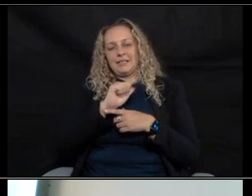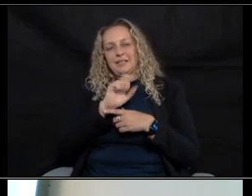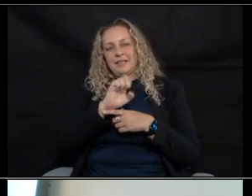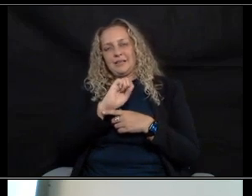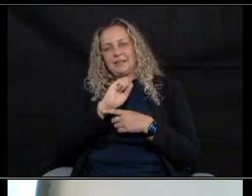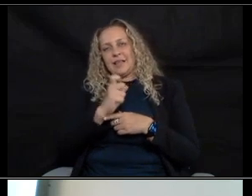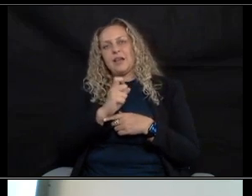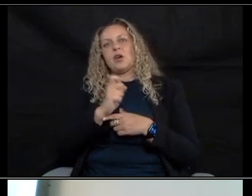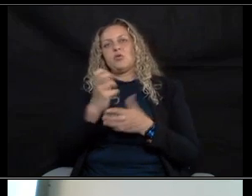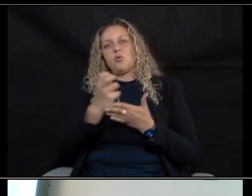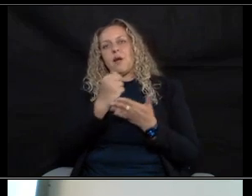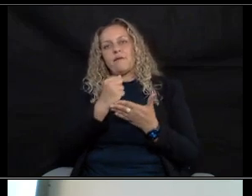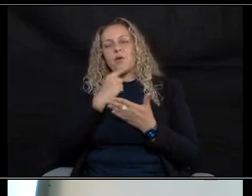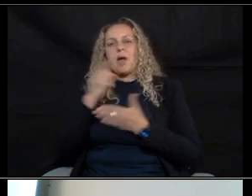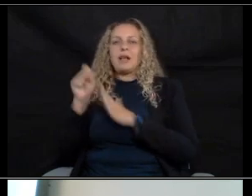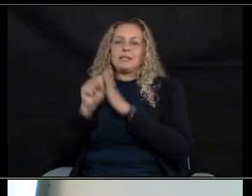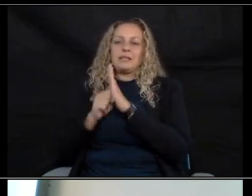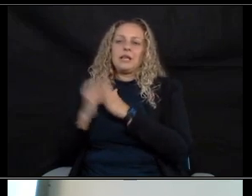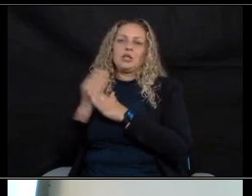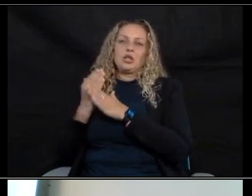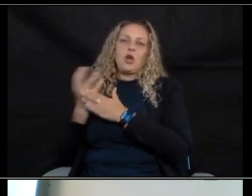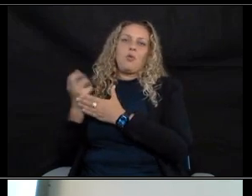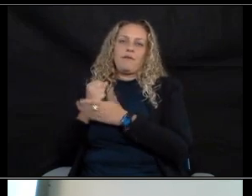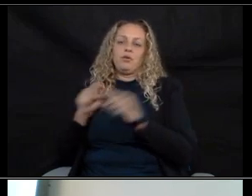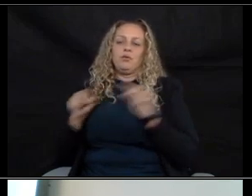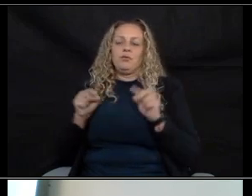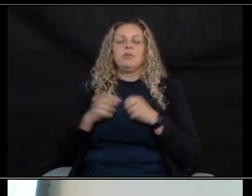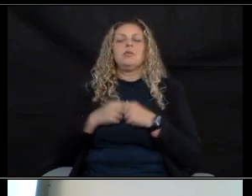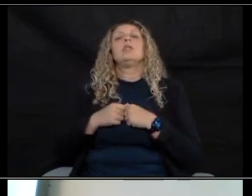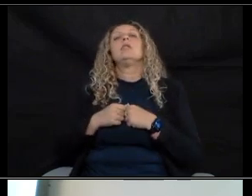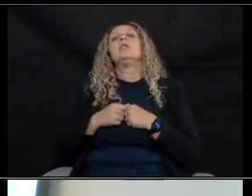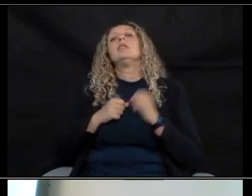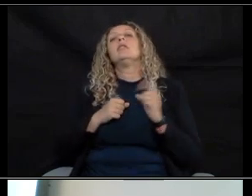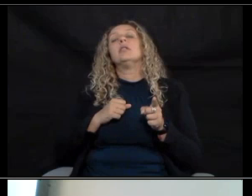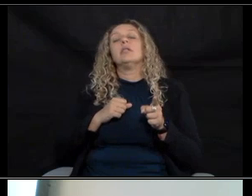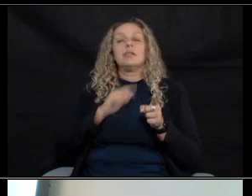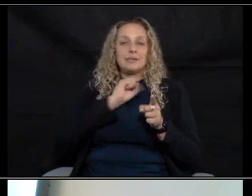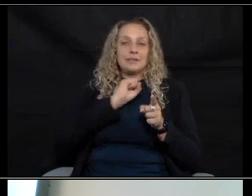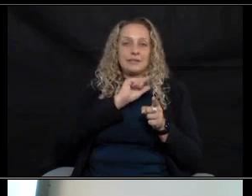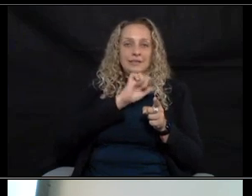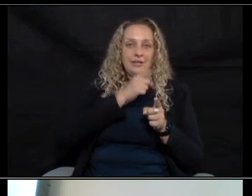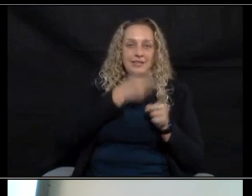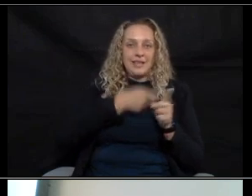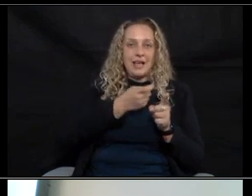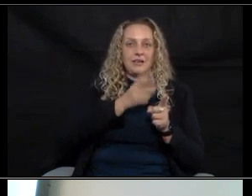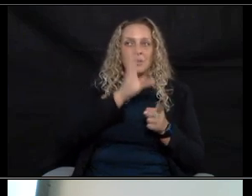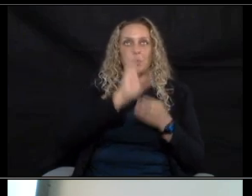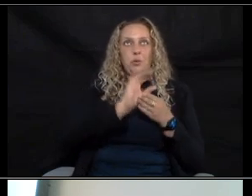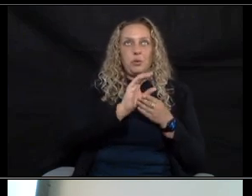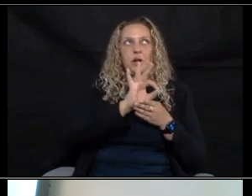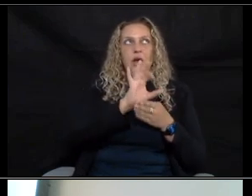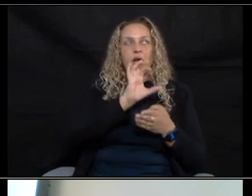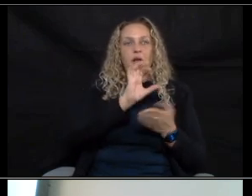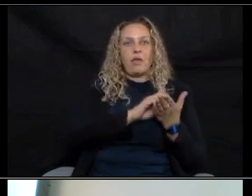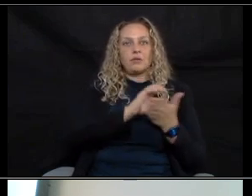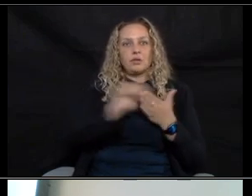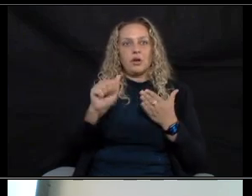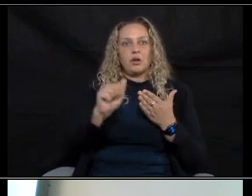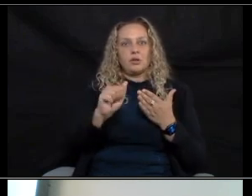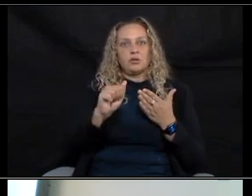as a portion of our state share revenue. The sales tax revenue was reduced by almost